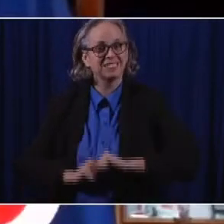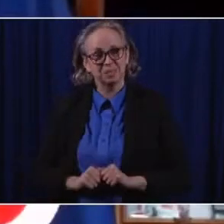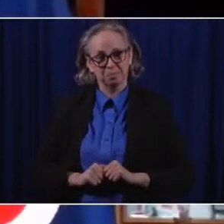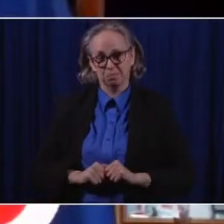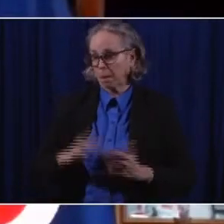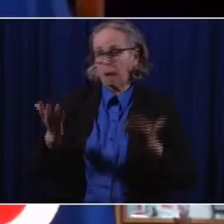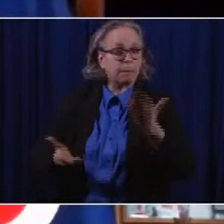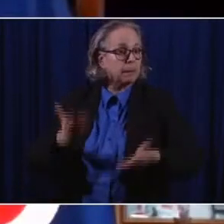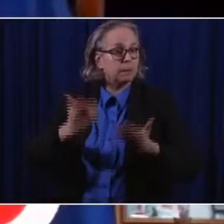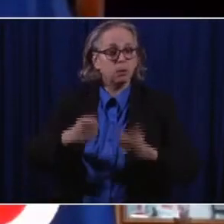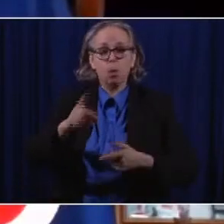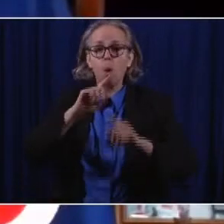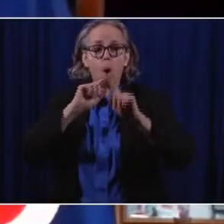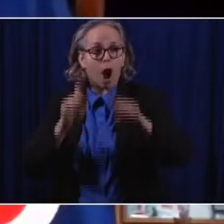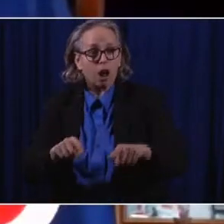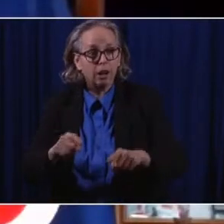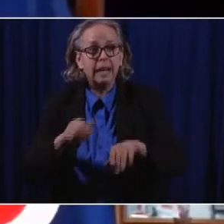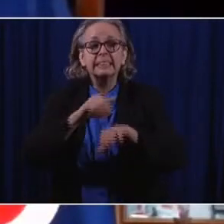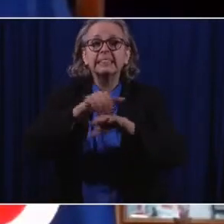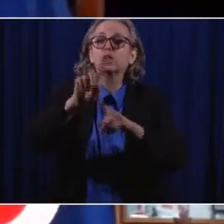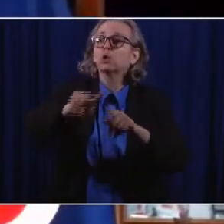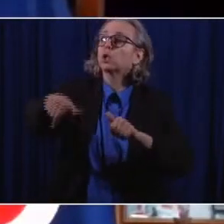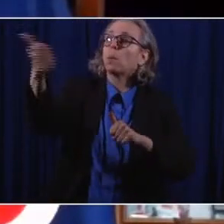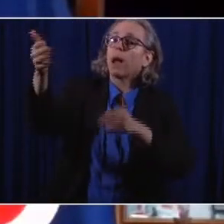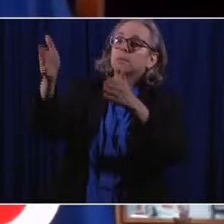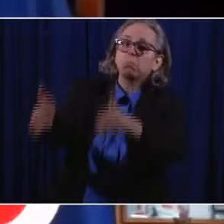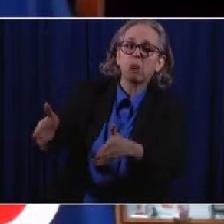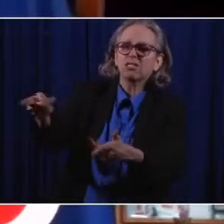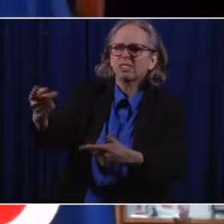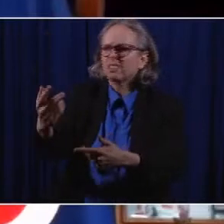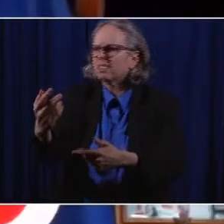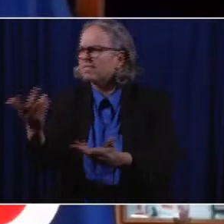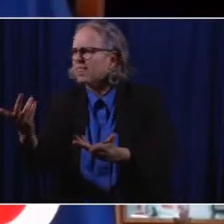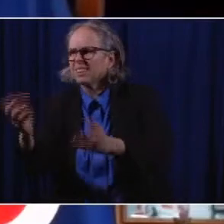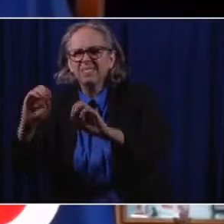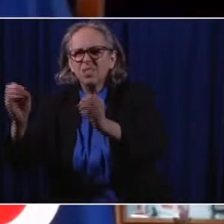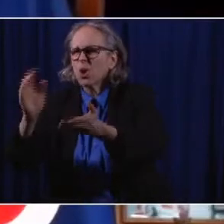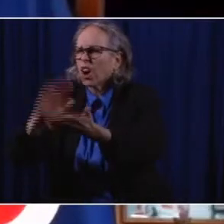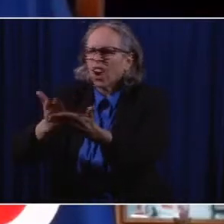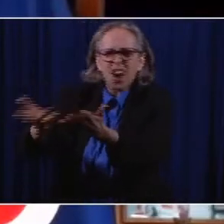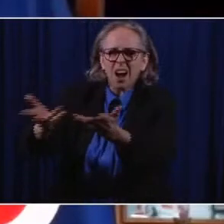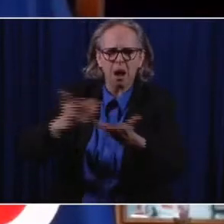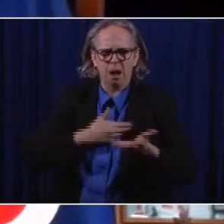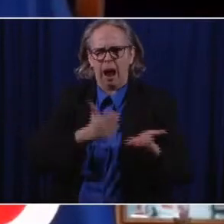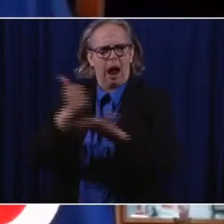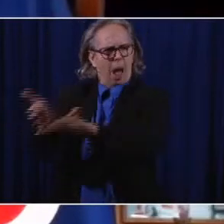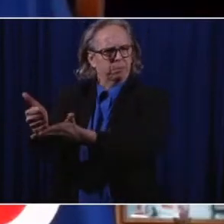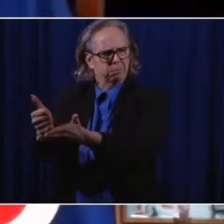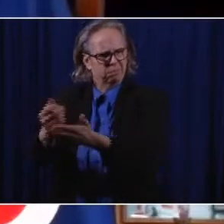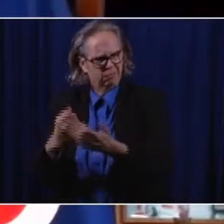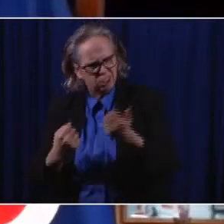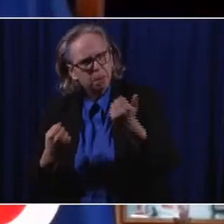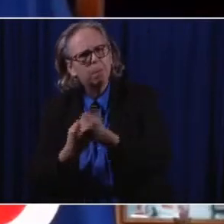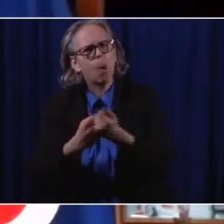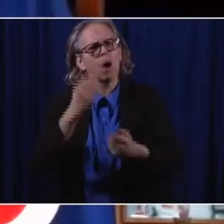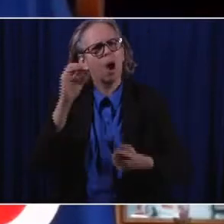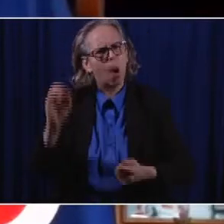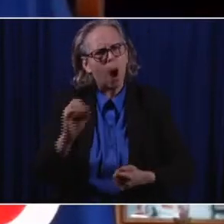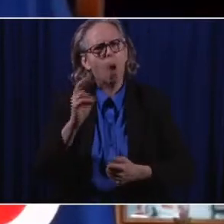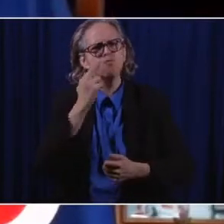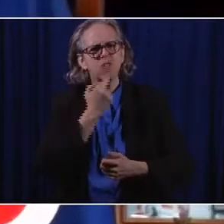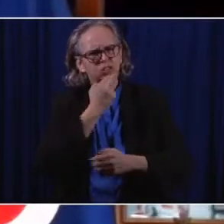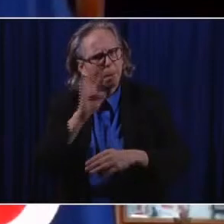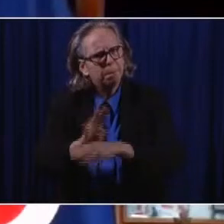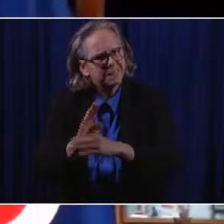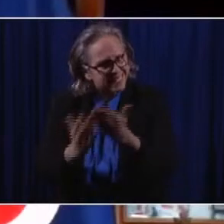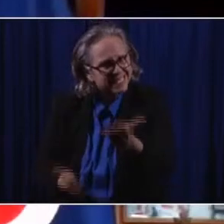you use those Ohio restaurants if that makes sense to you. And then I wanted